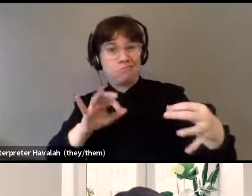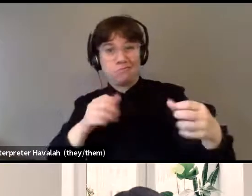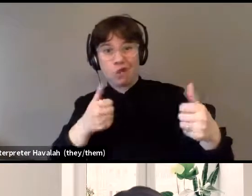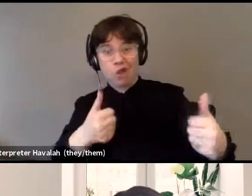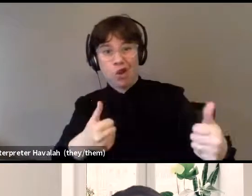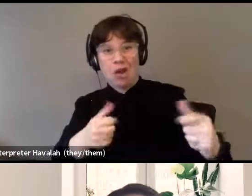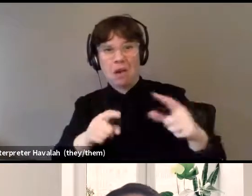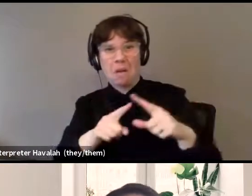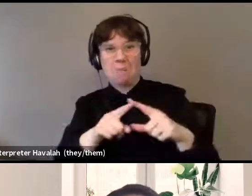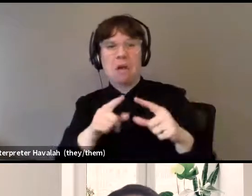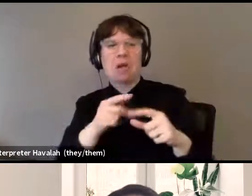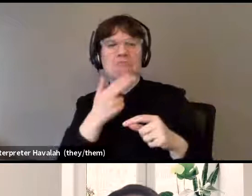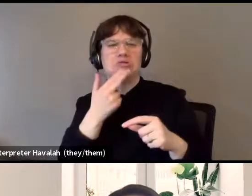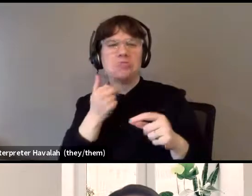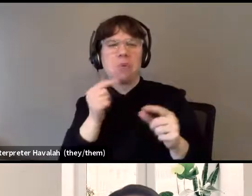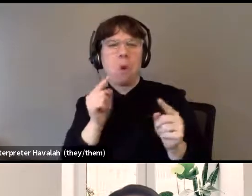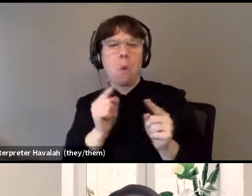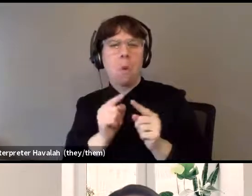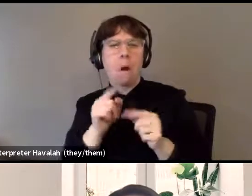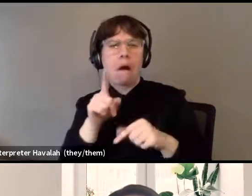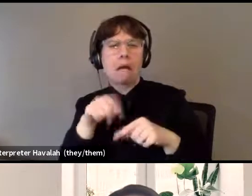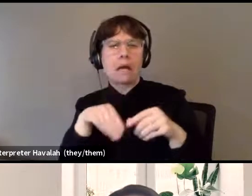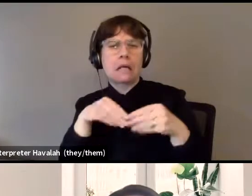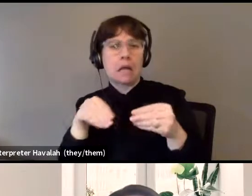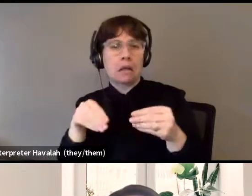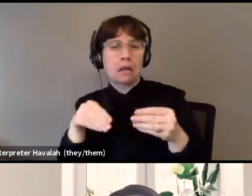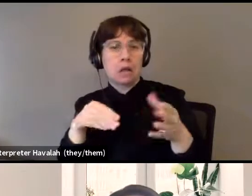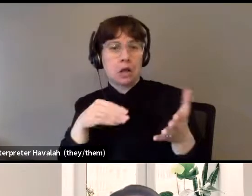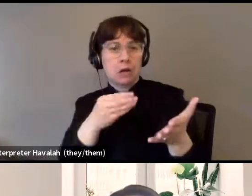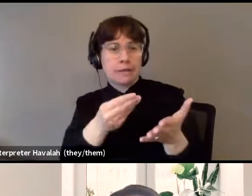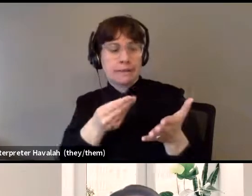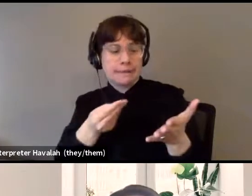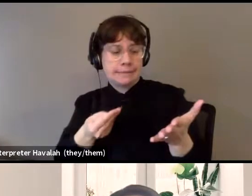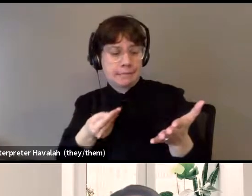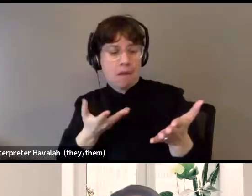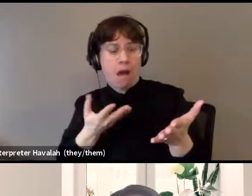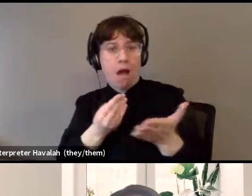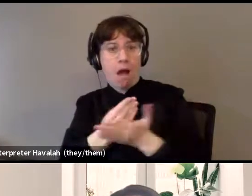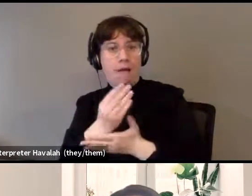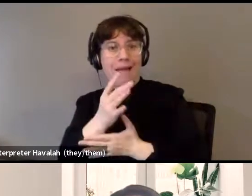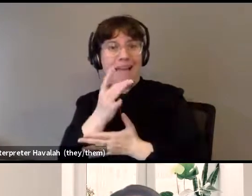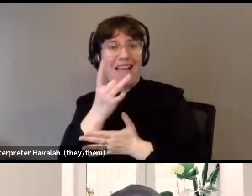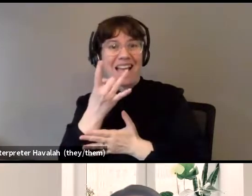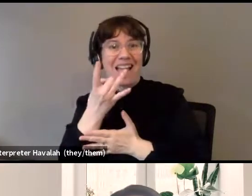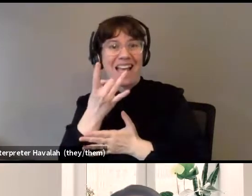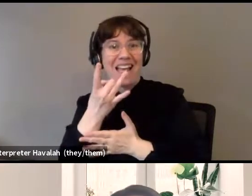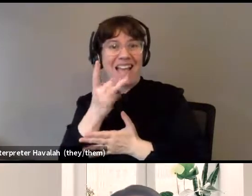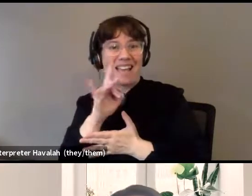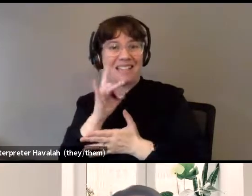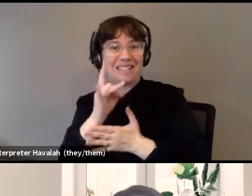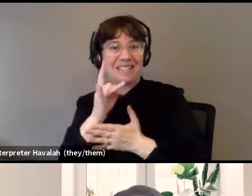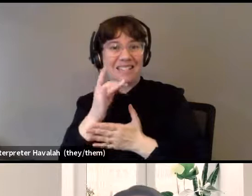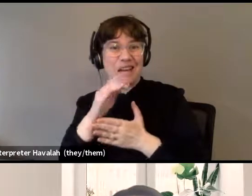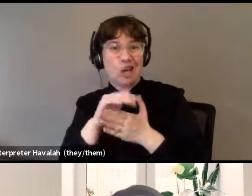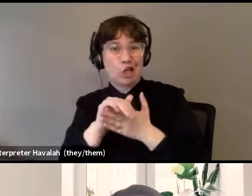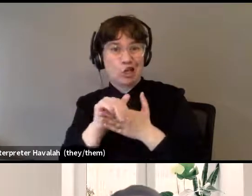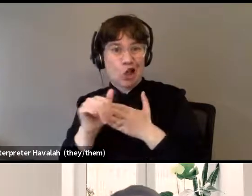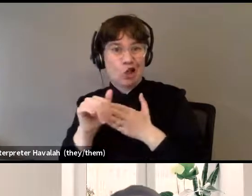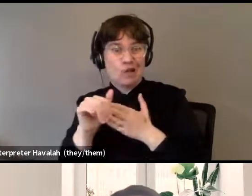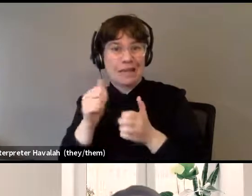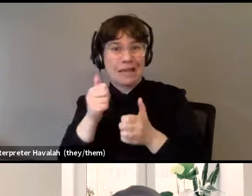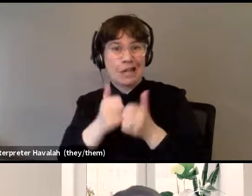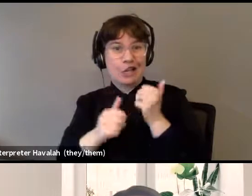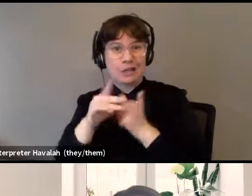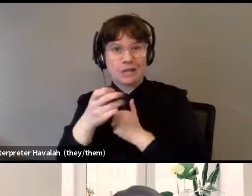they're just a little too small for retail. And he'll sell those to me at $18 a case. I've become very good at finding those